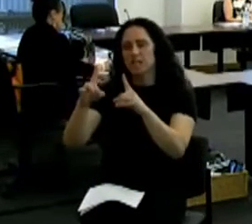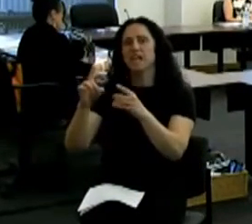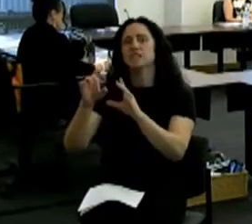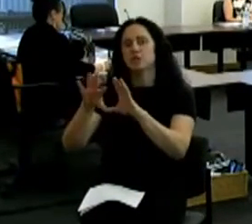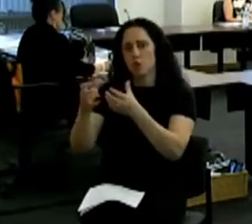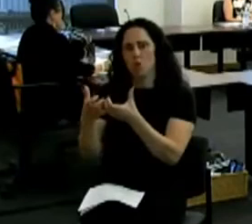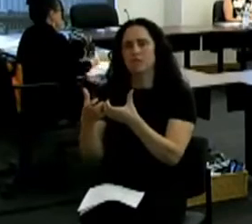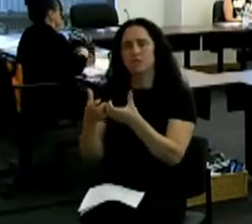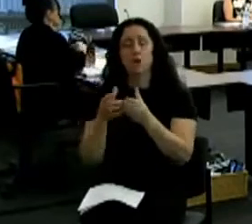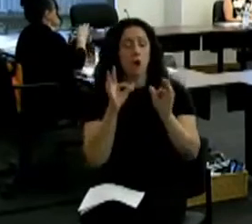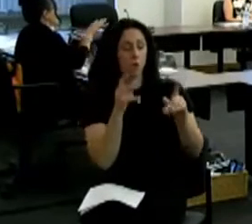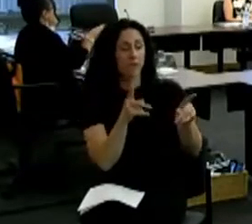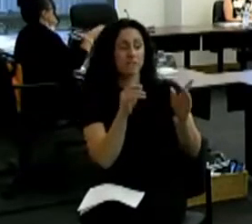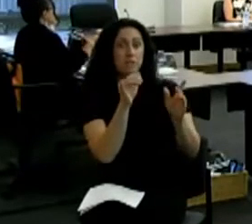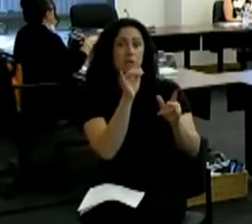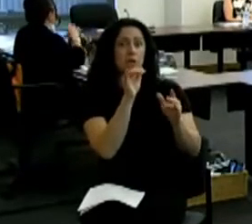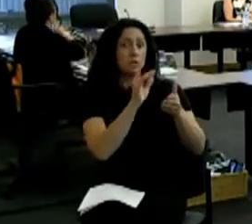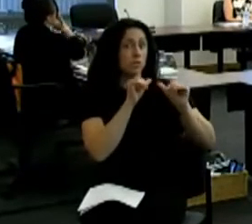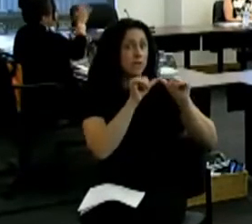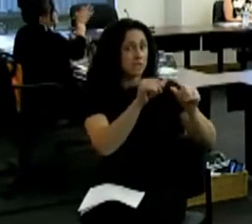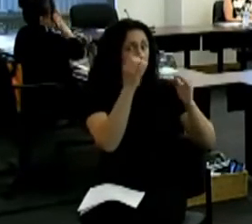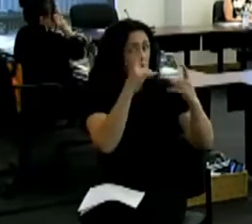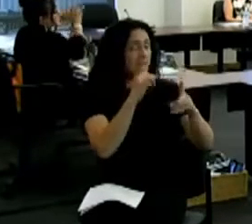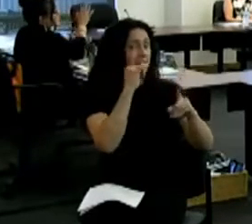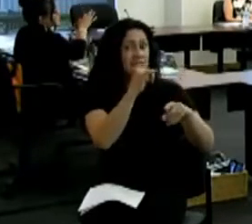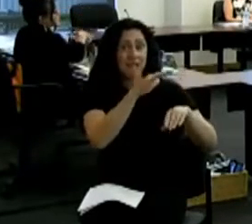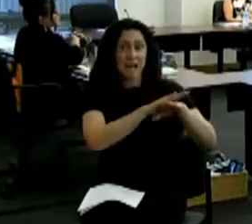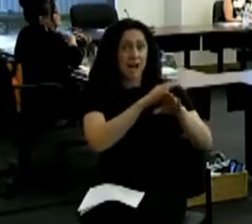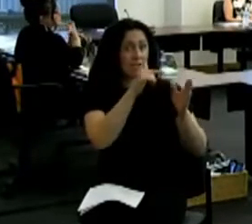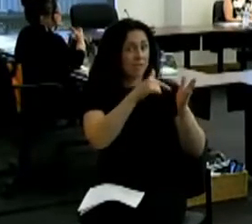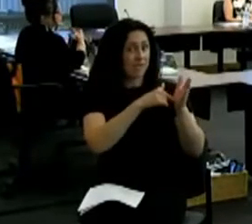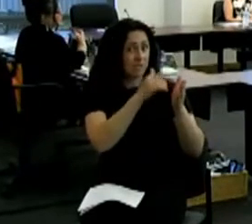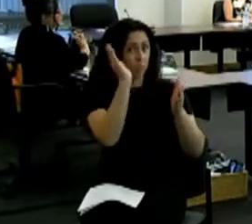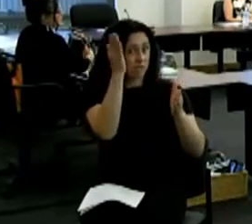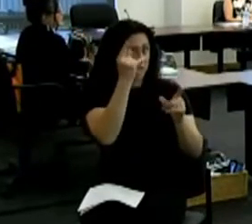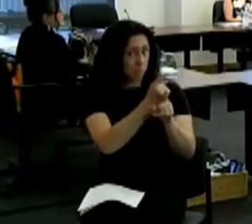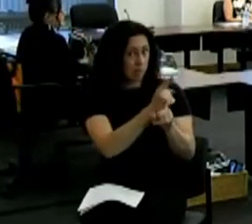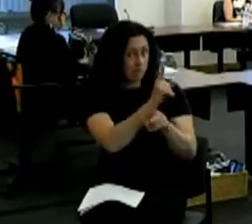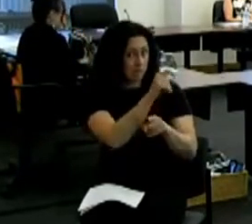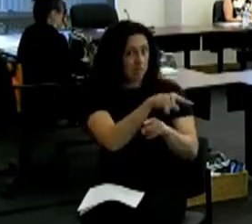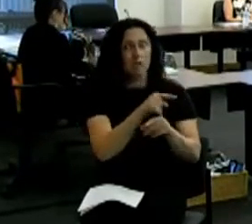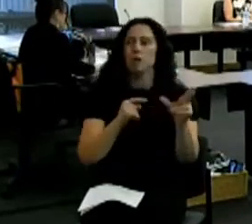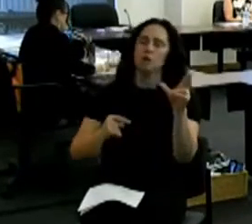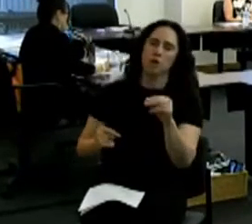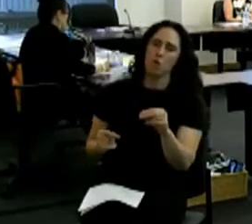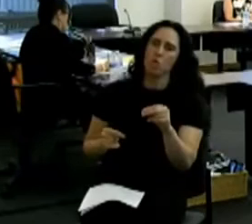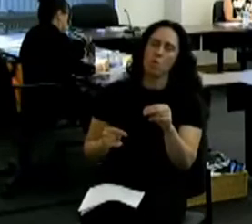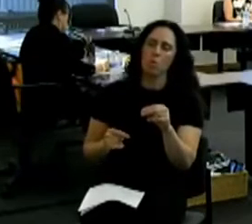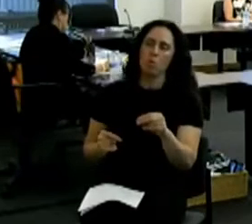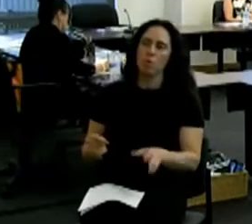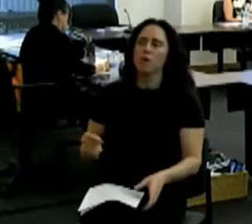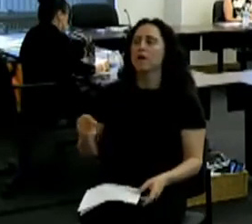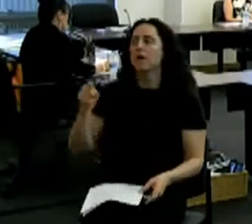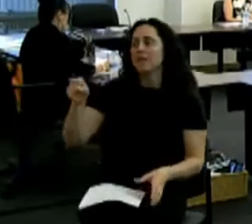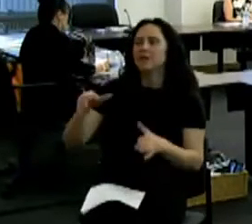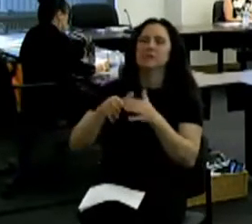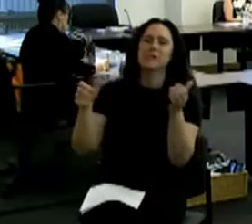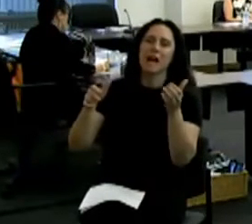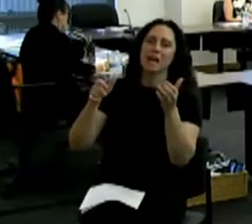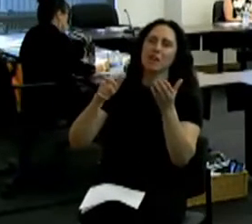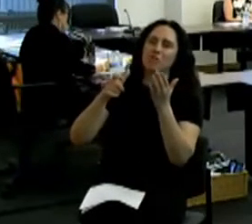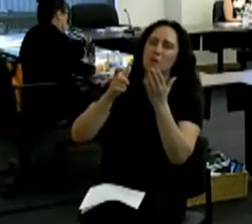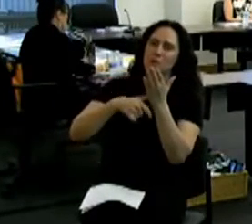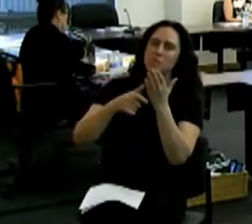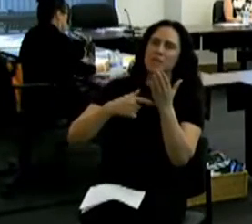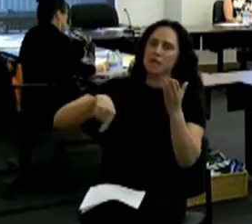courses. Okay, so that's the continuing education is not even on this presentation, right? No. There's a lot of publications